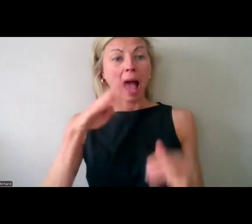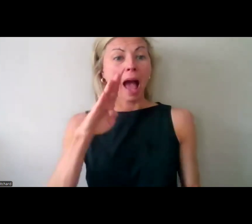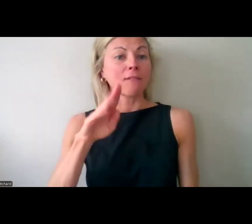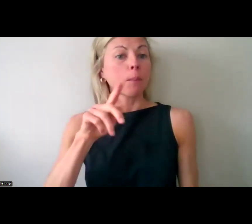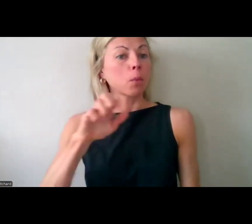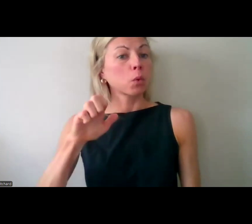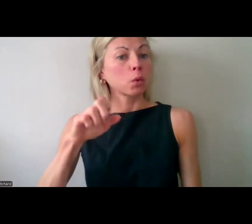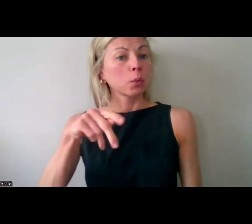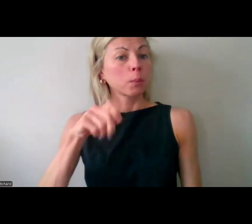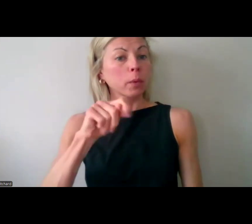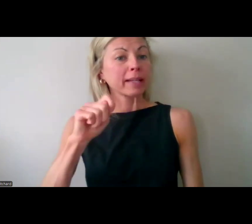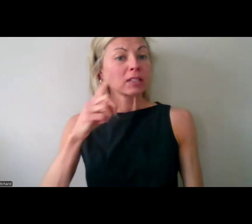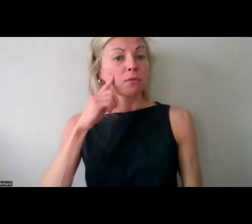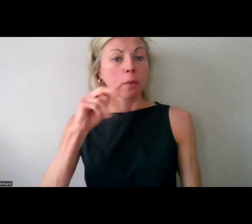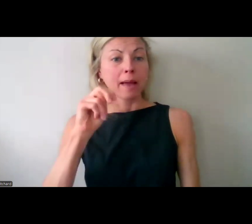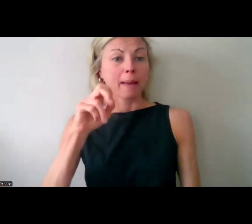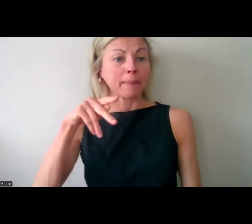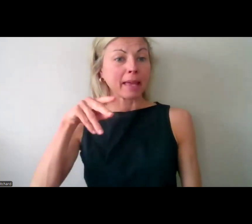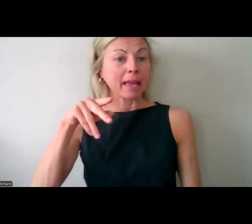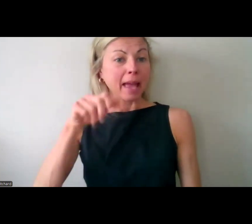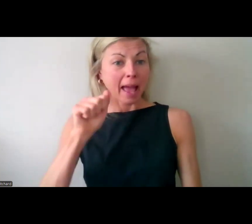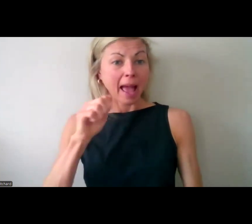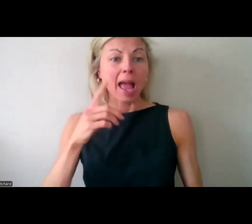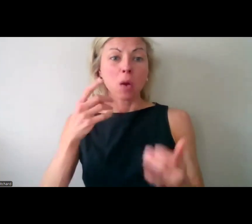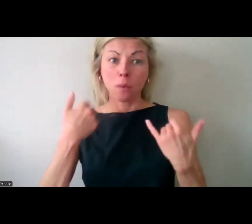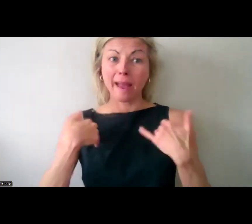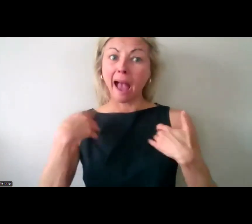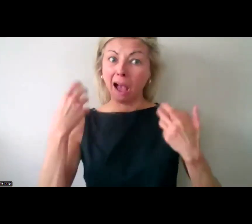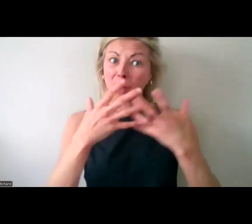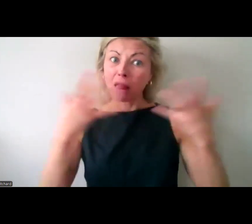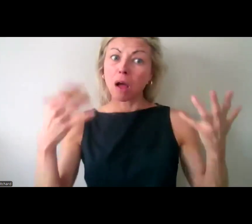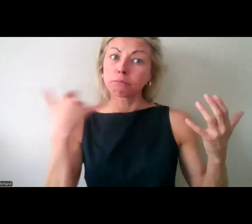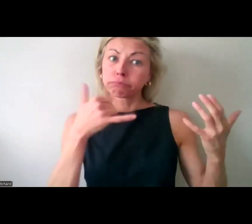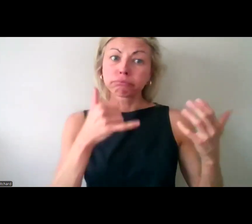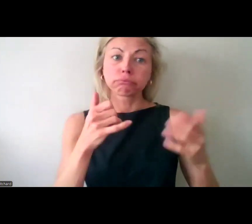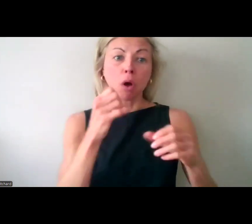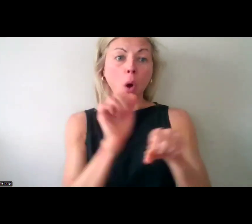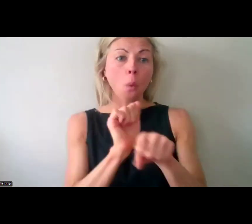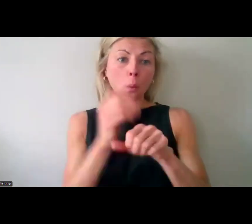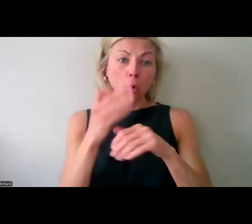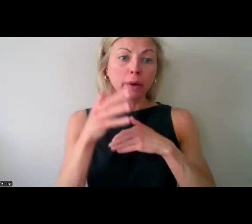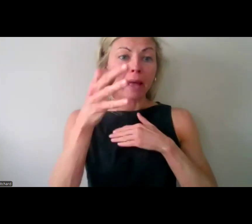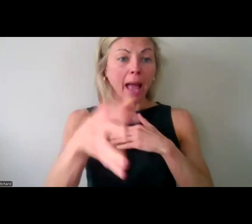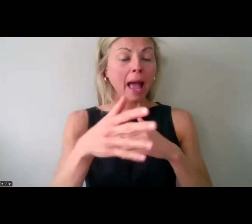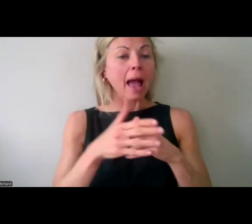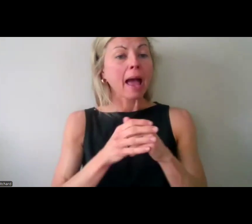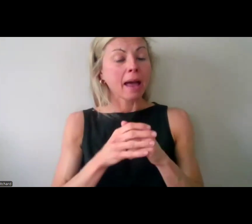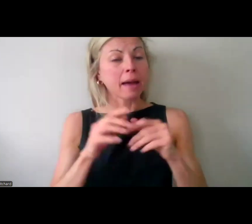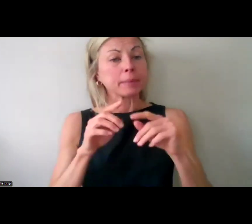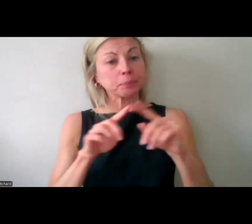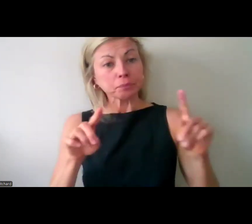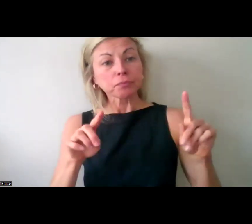remains considerable work ahead. We can't really go backwards at this point. During the budget shortfall, historical investments